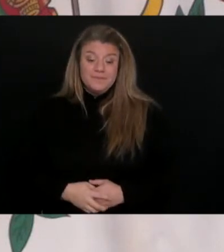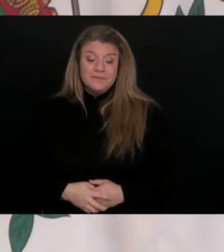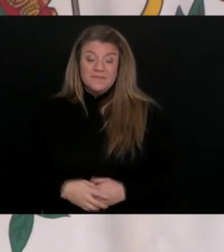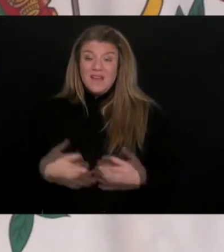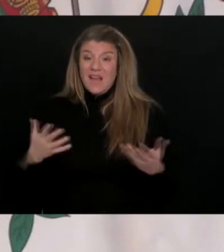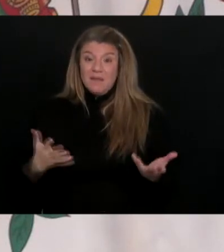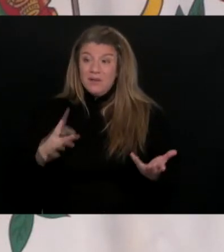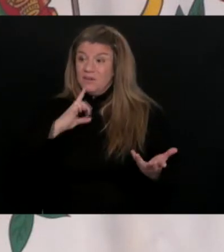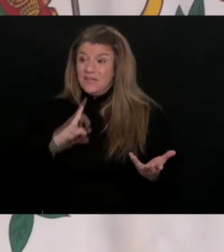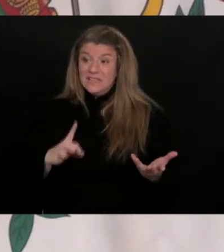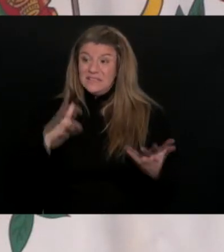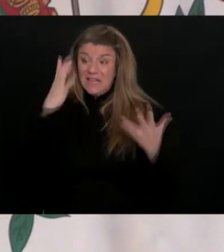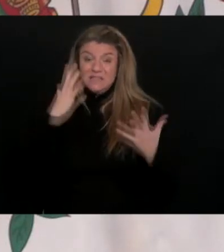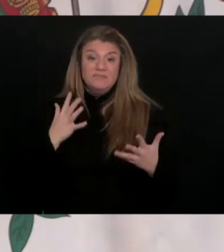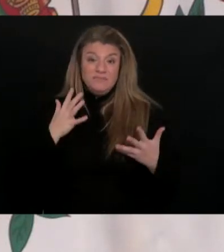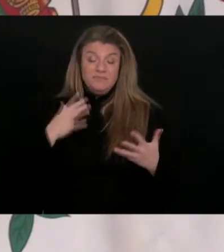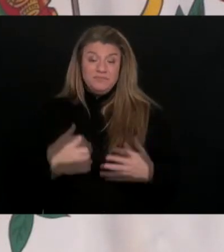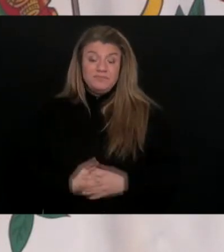Good gracious.